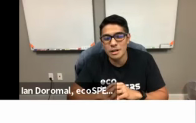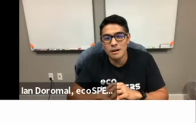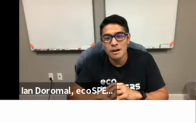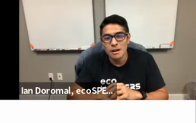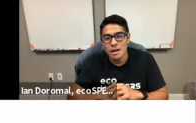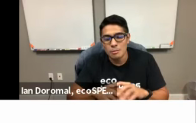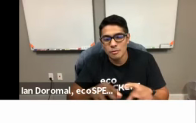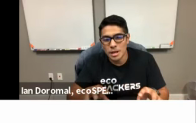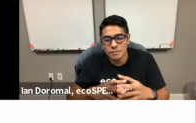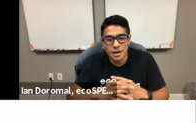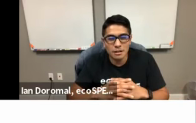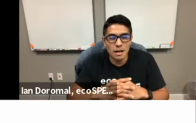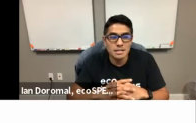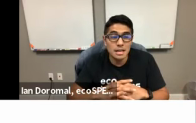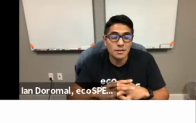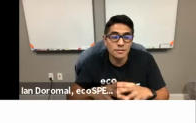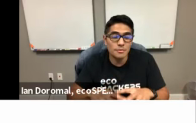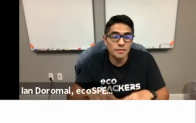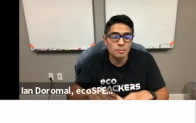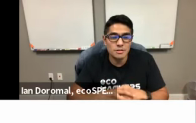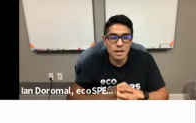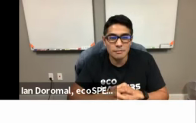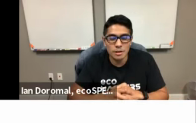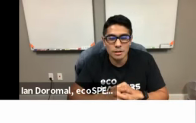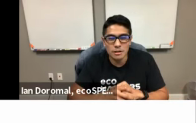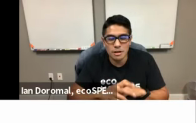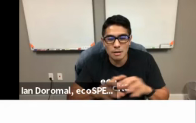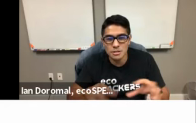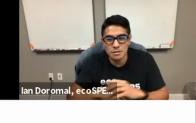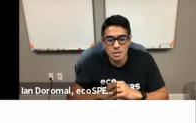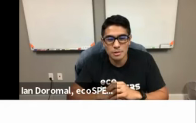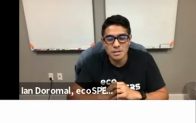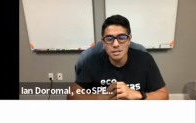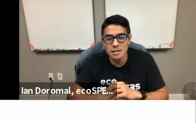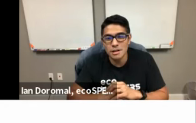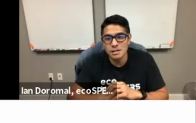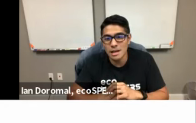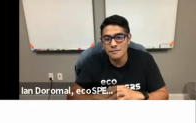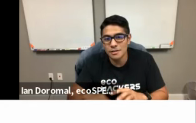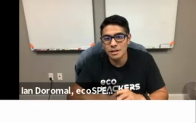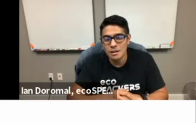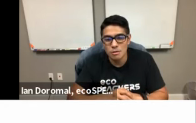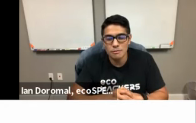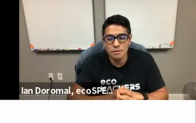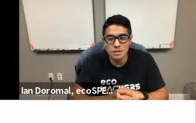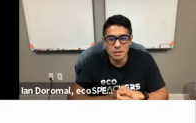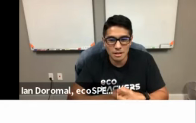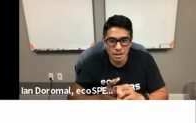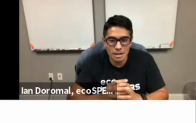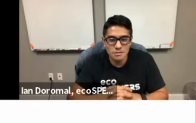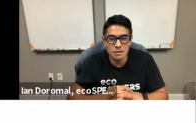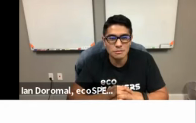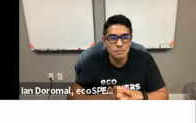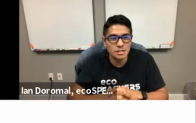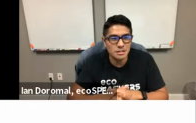detriment of clean air. And we've been able to find a client savings of up to 50% when it comes to displacing incineration and landfilling while reducing,